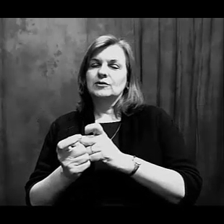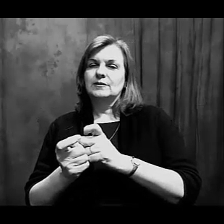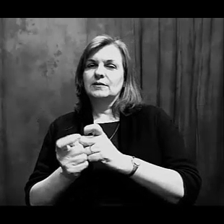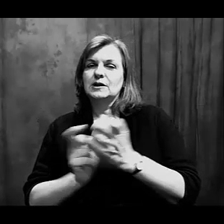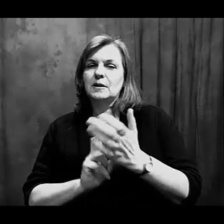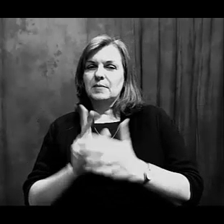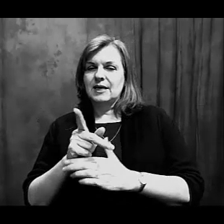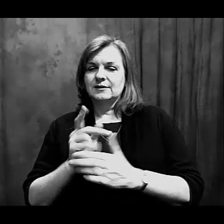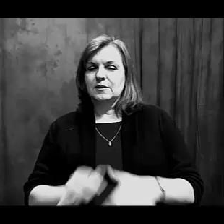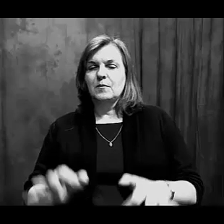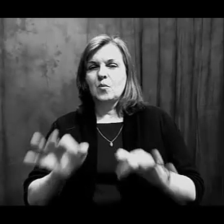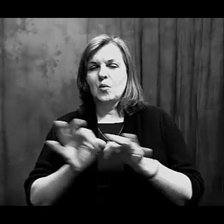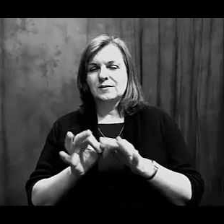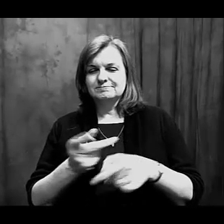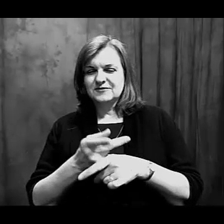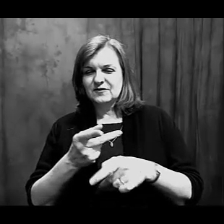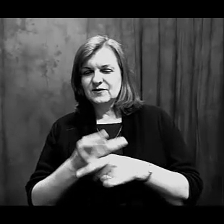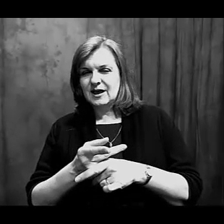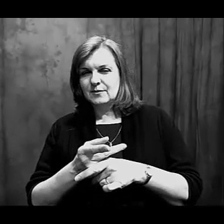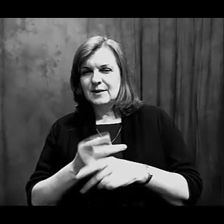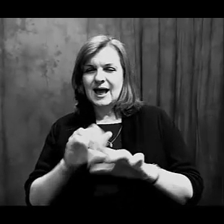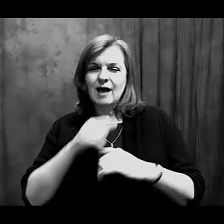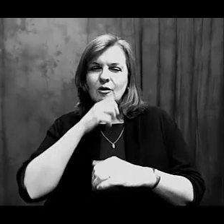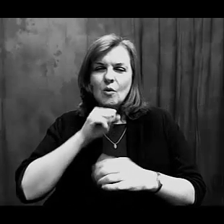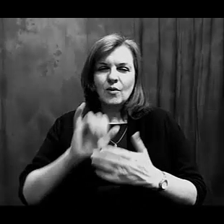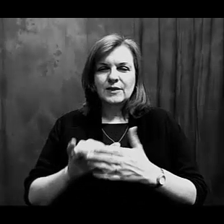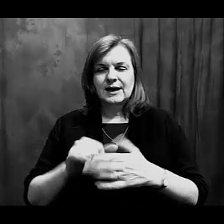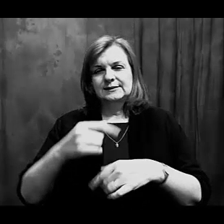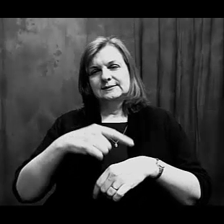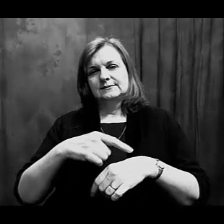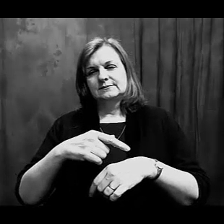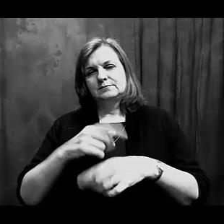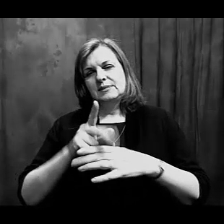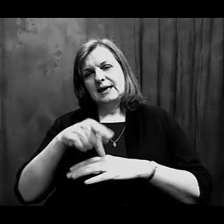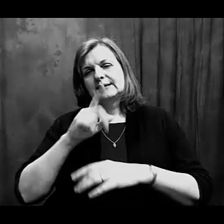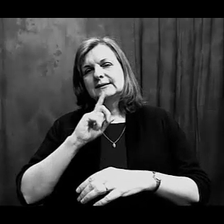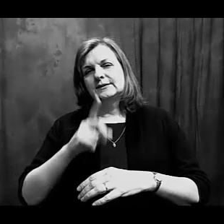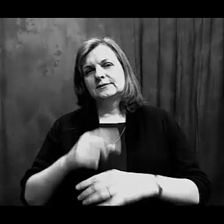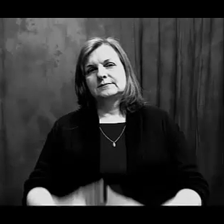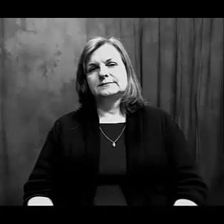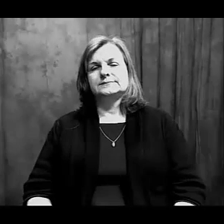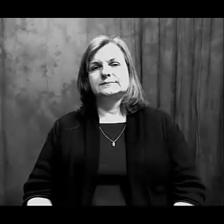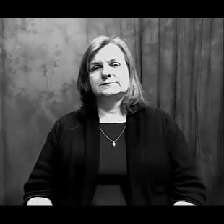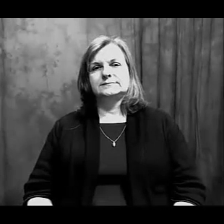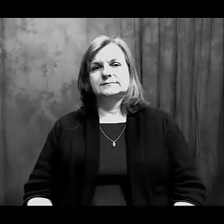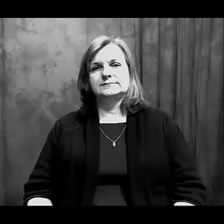as kind of a transitional plant has been important for dating that period of time.